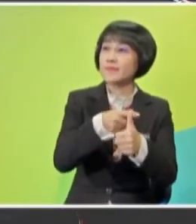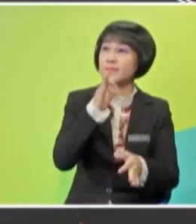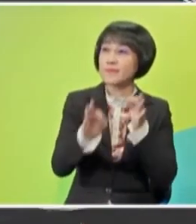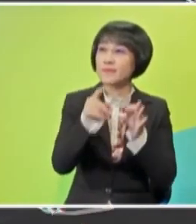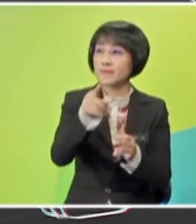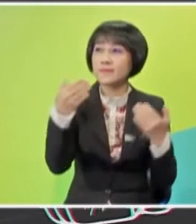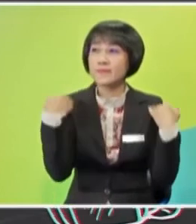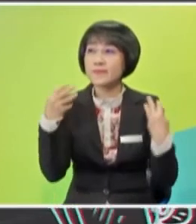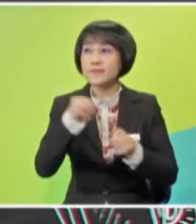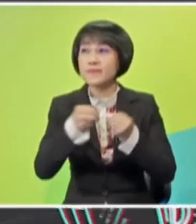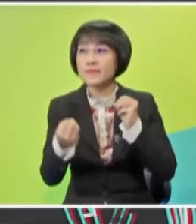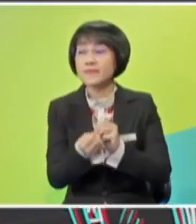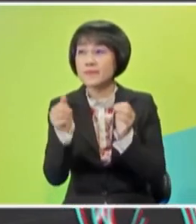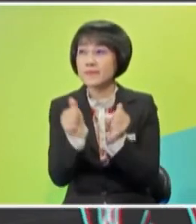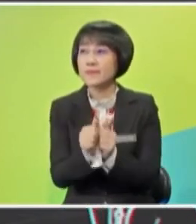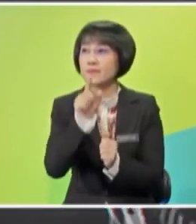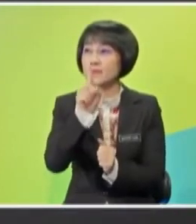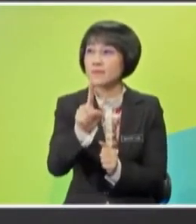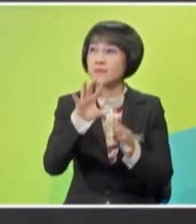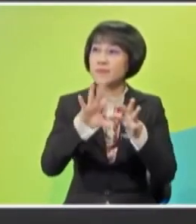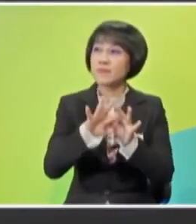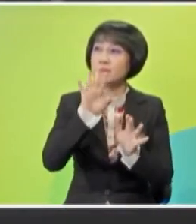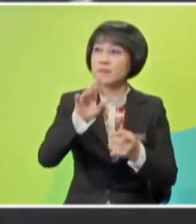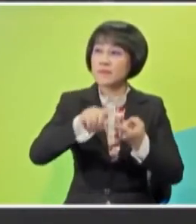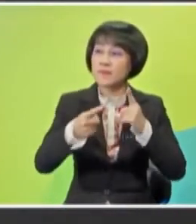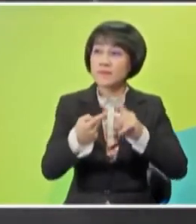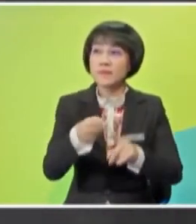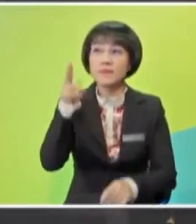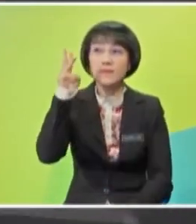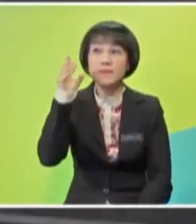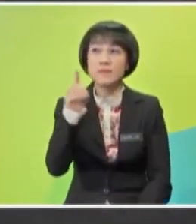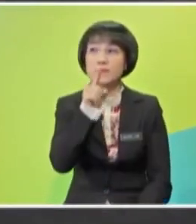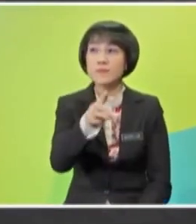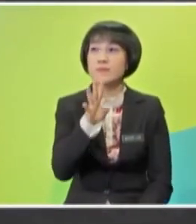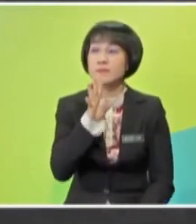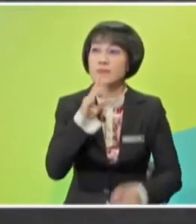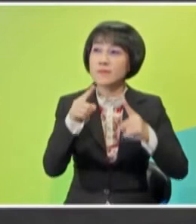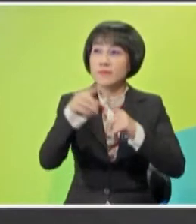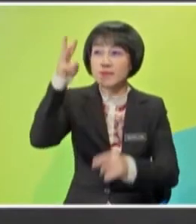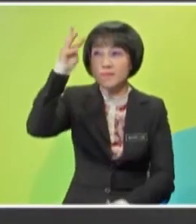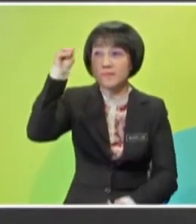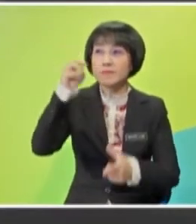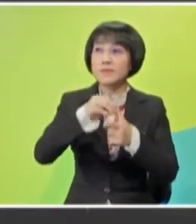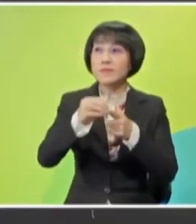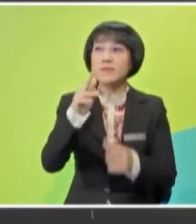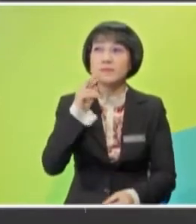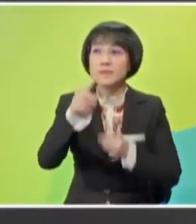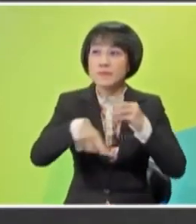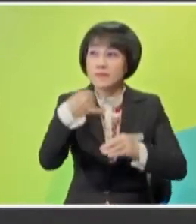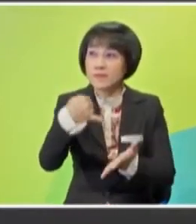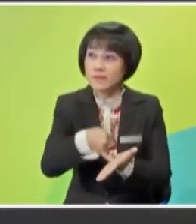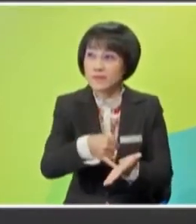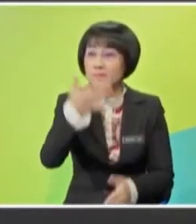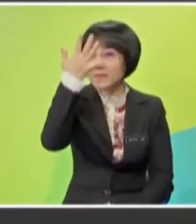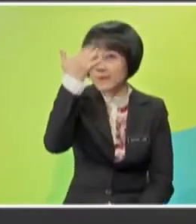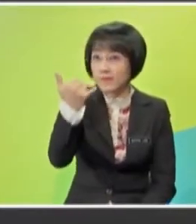had a problem with one of your friends, would you speak to him or her about it? Why